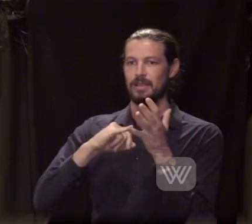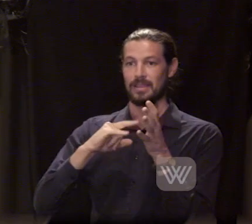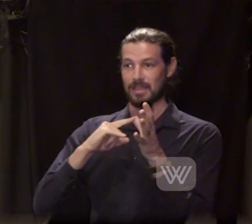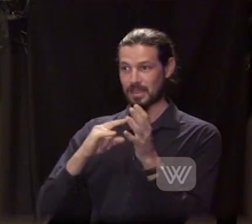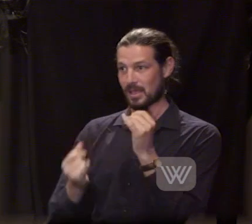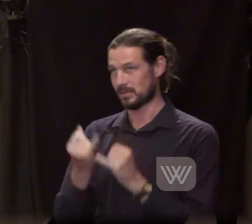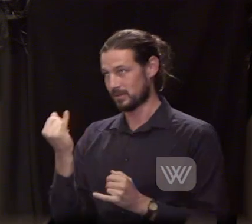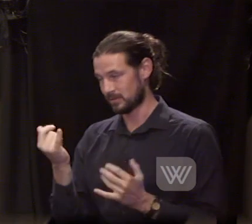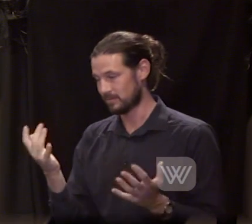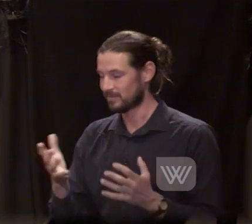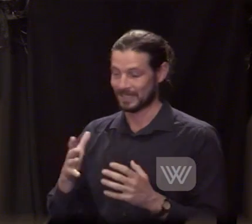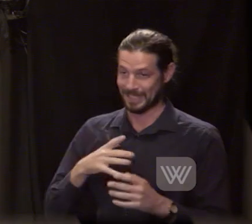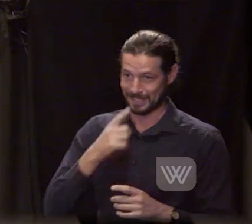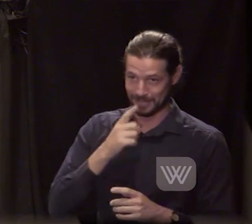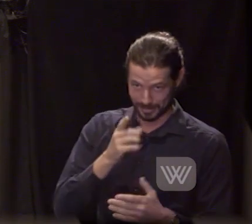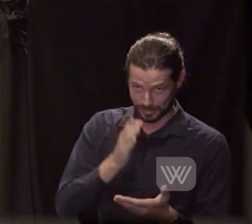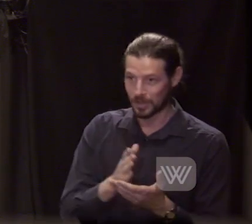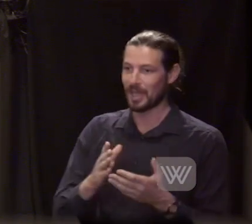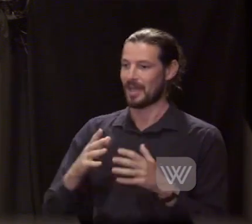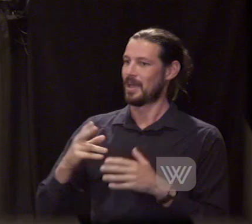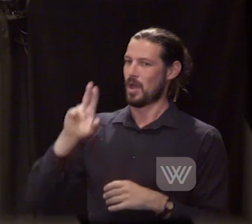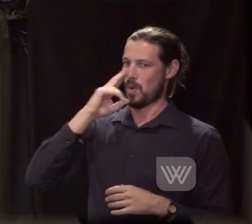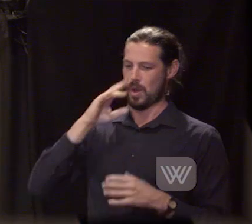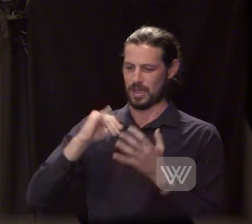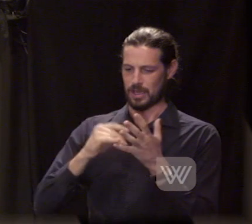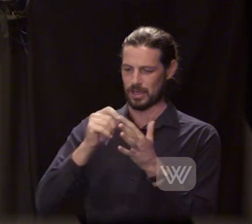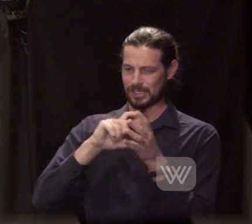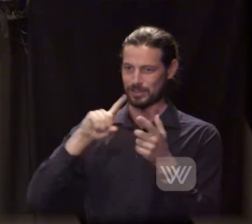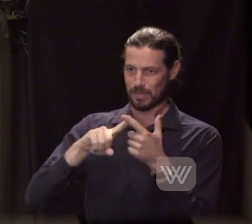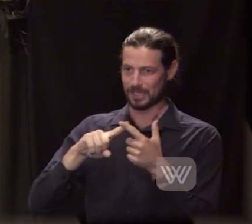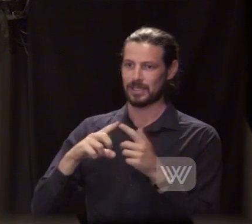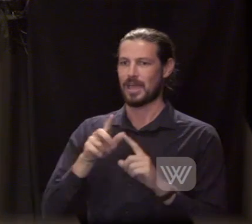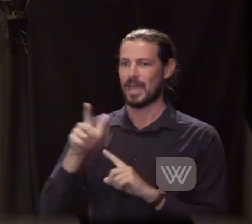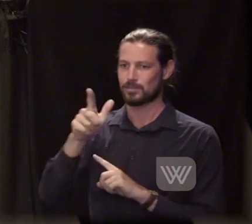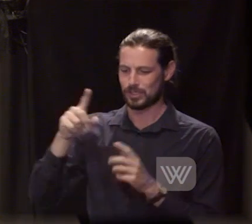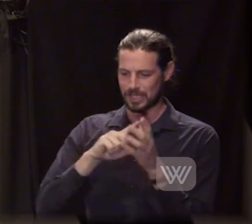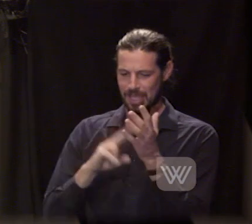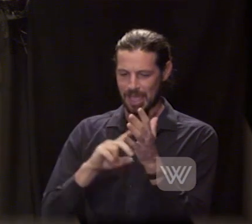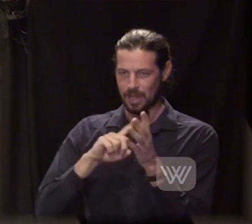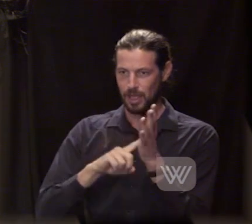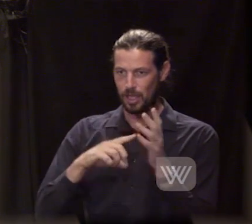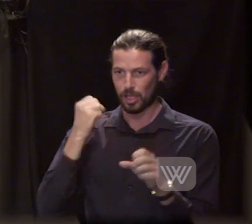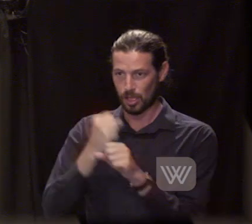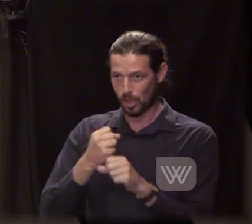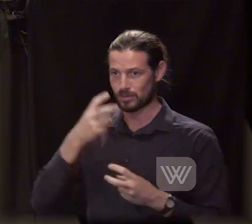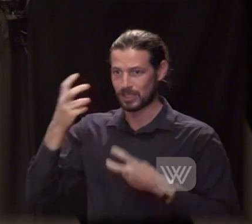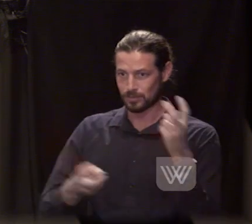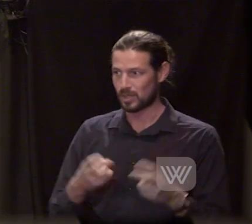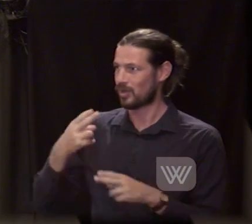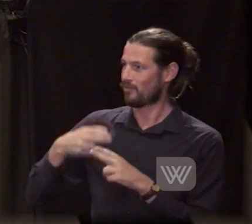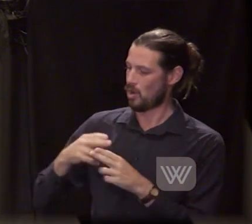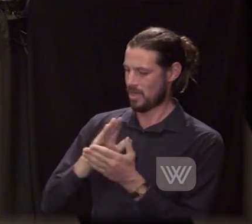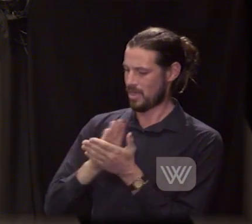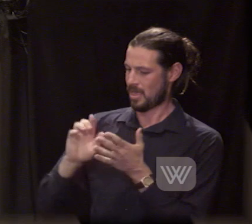I'm going to have to use this, Hawaii Space Exploration Analog and Simulation, or HI-SEAS project. And I